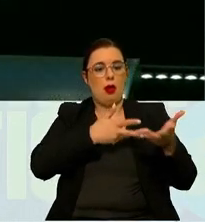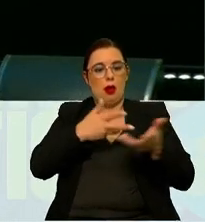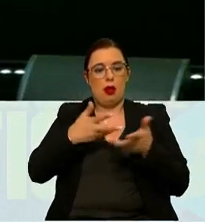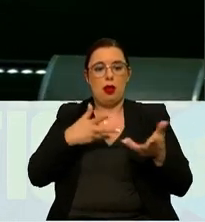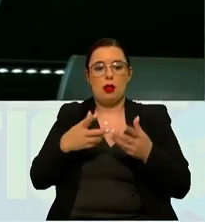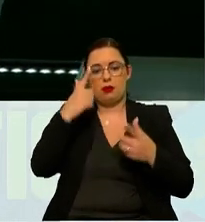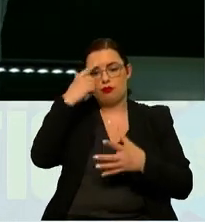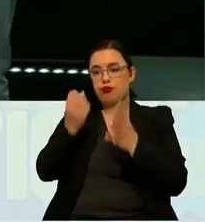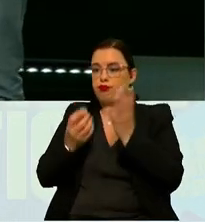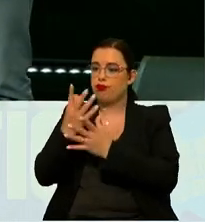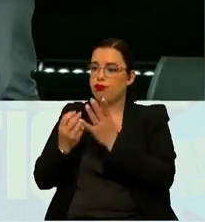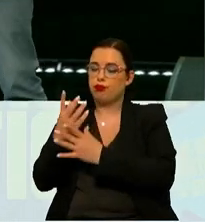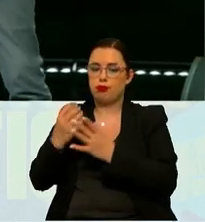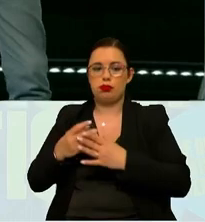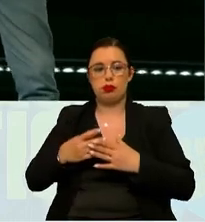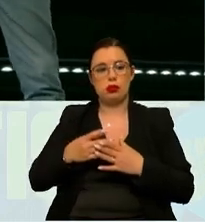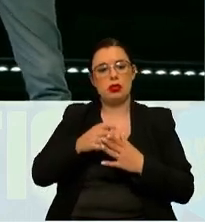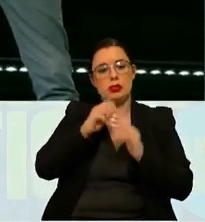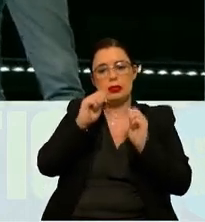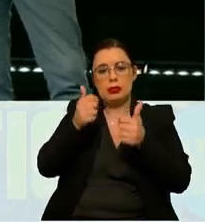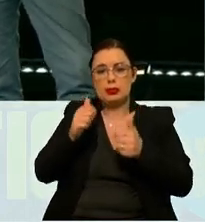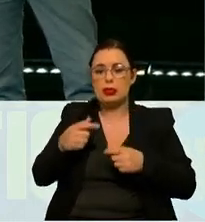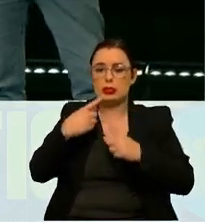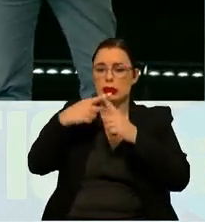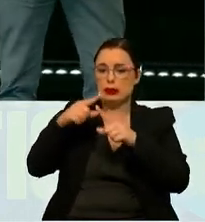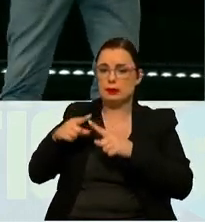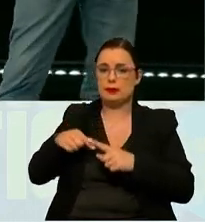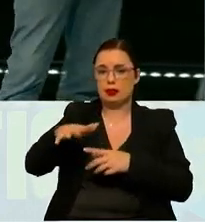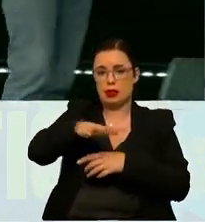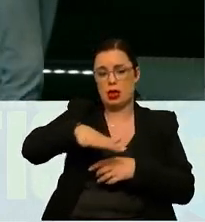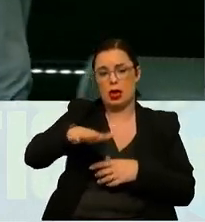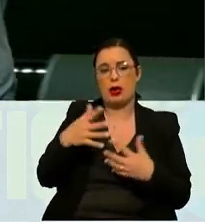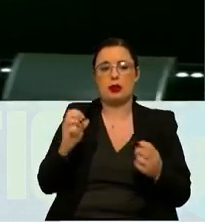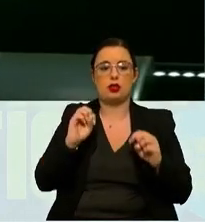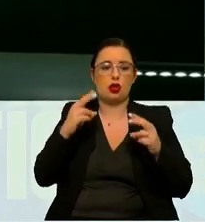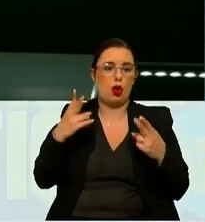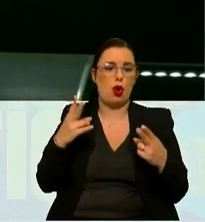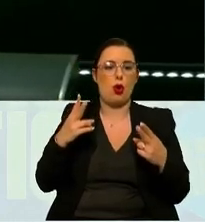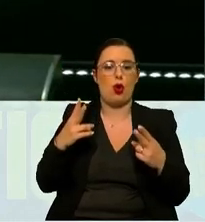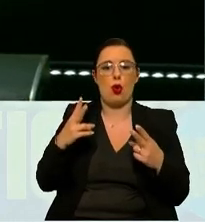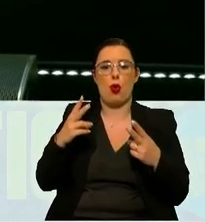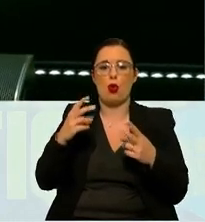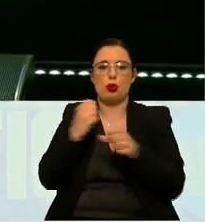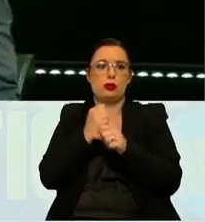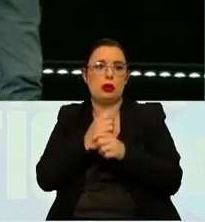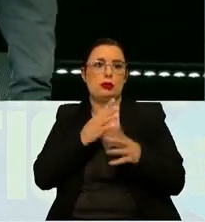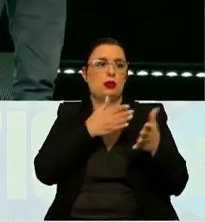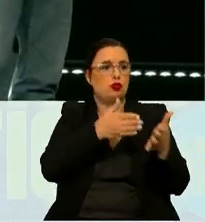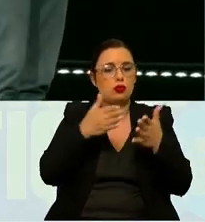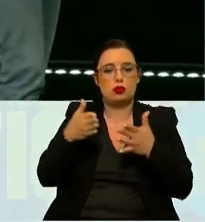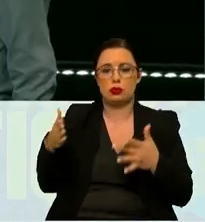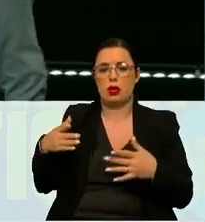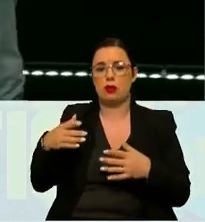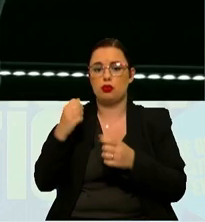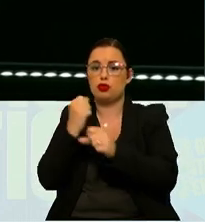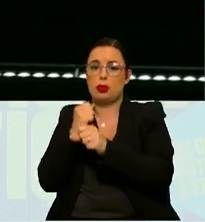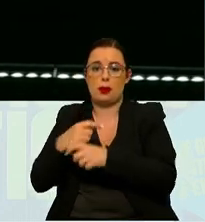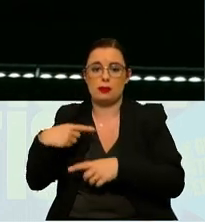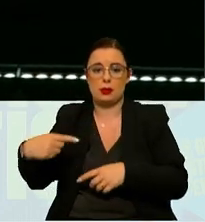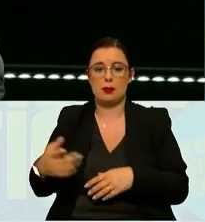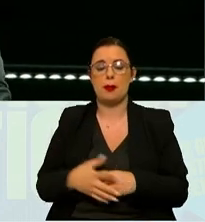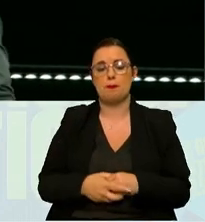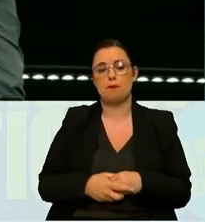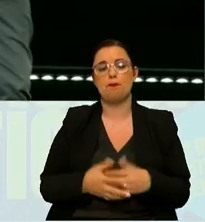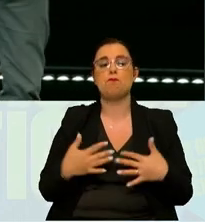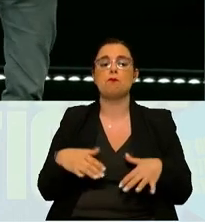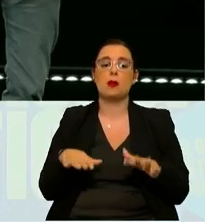be creative in the way that we are writing in a different tone our messages or summarizing our meetings or helping us with our day-to-day jobs,